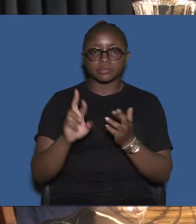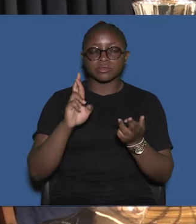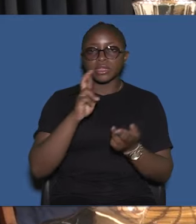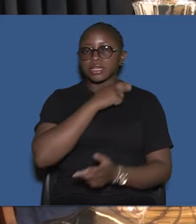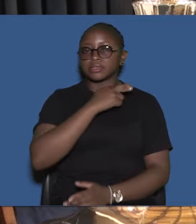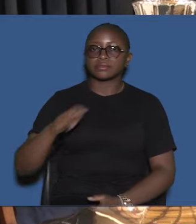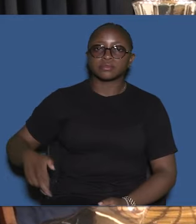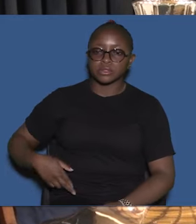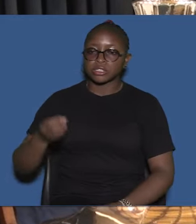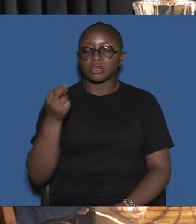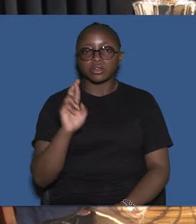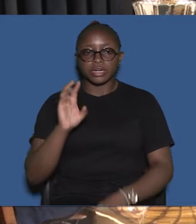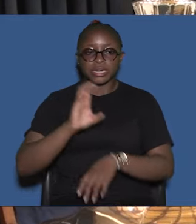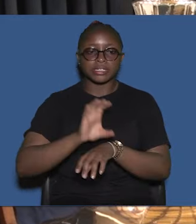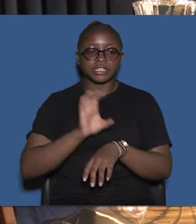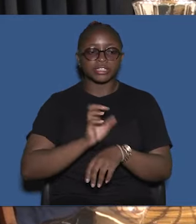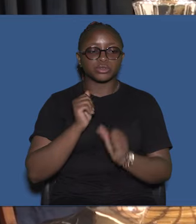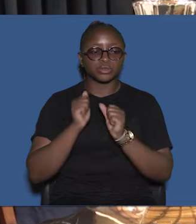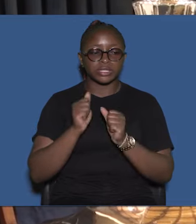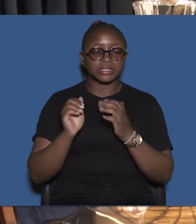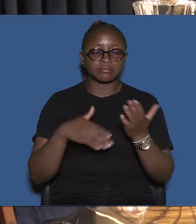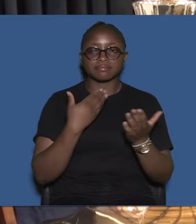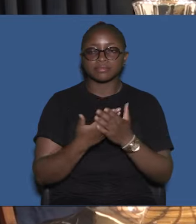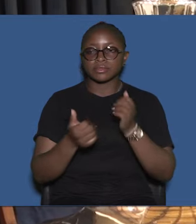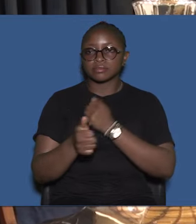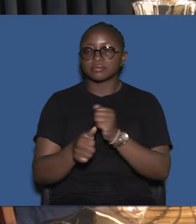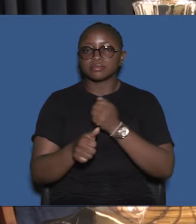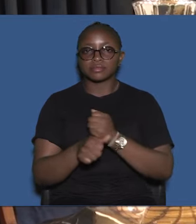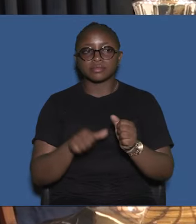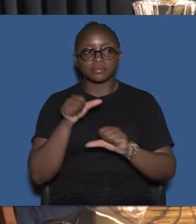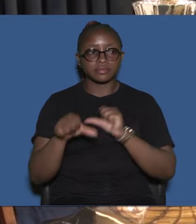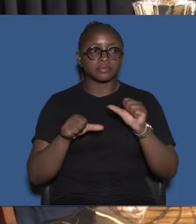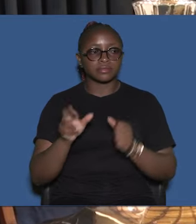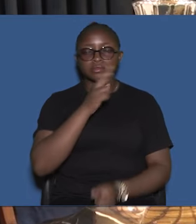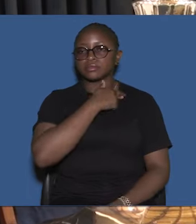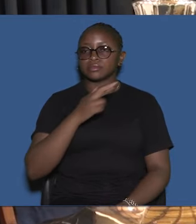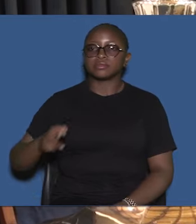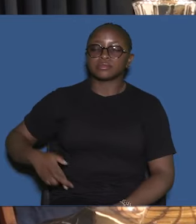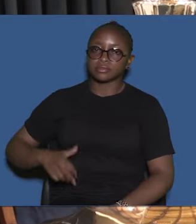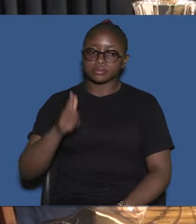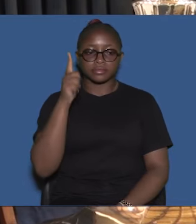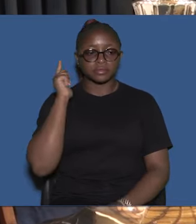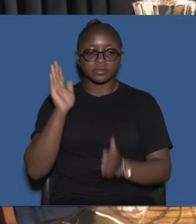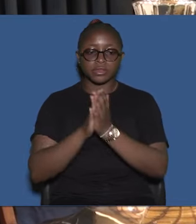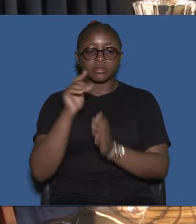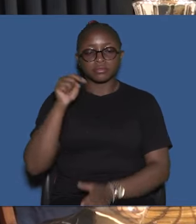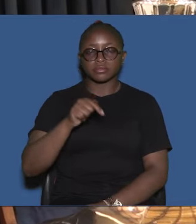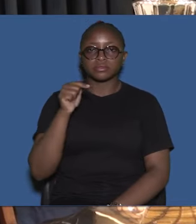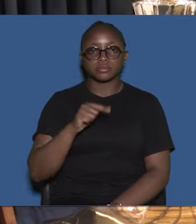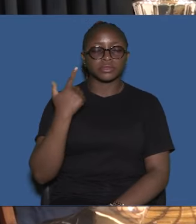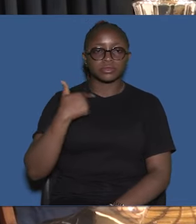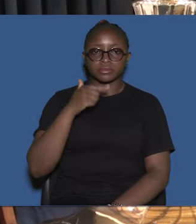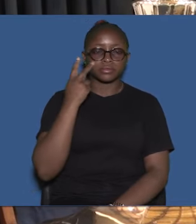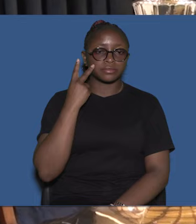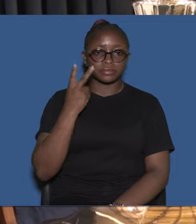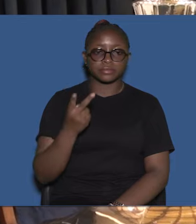in danger of religious legalism. And today, we will look at what Paul